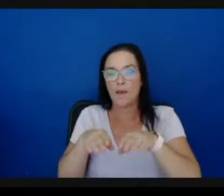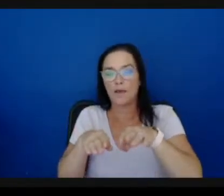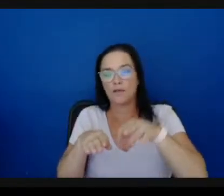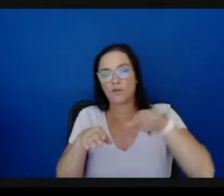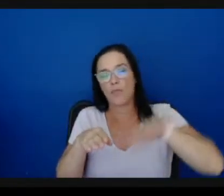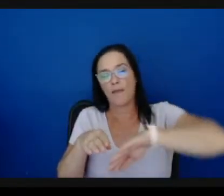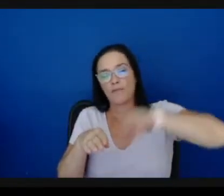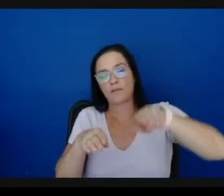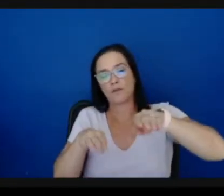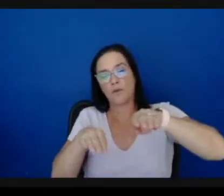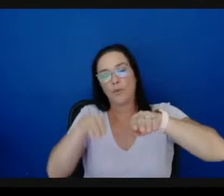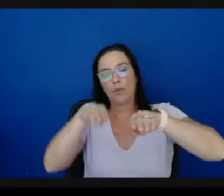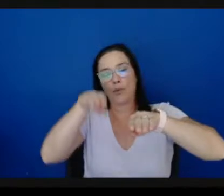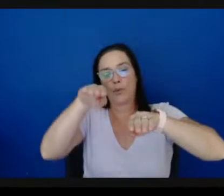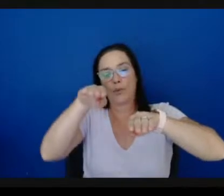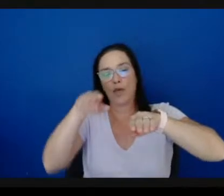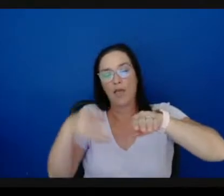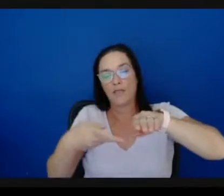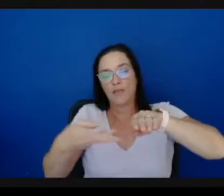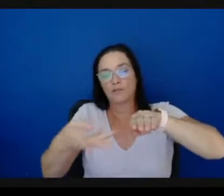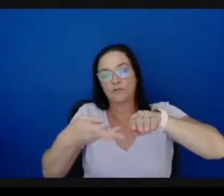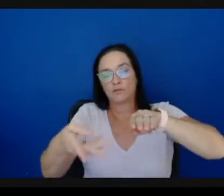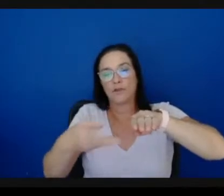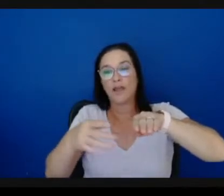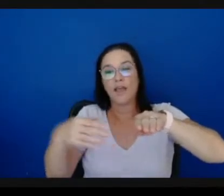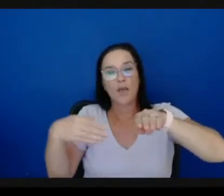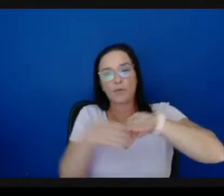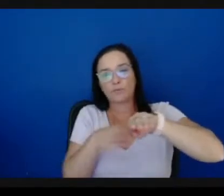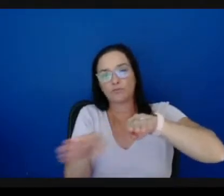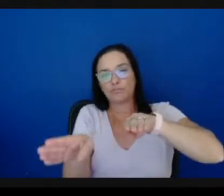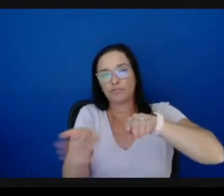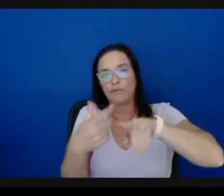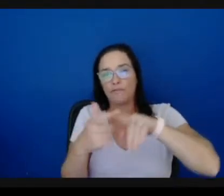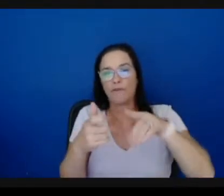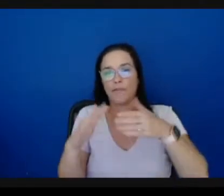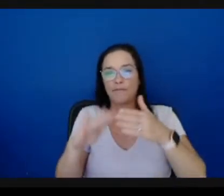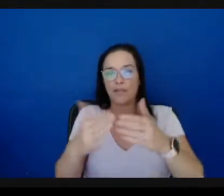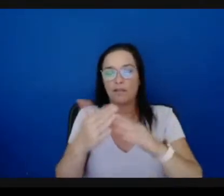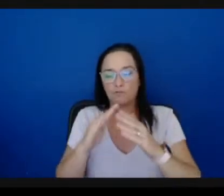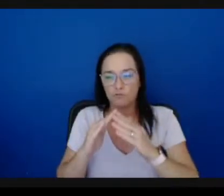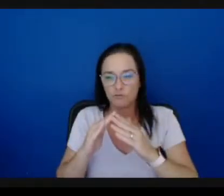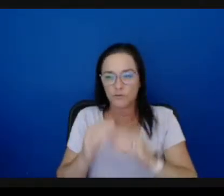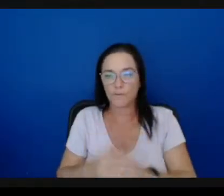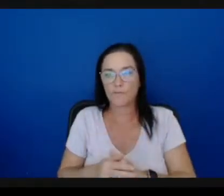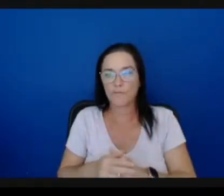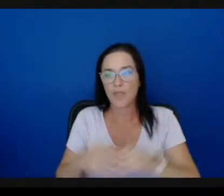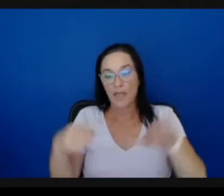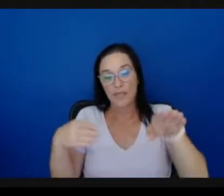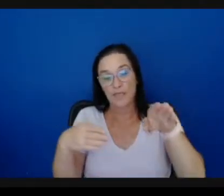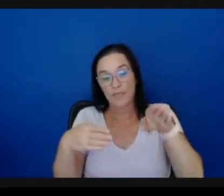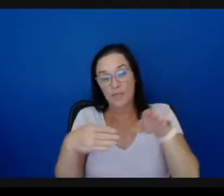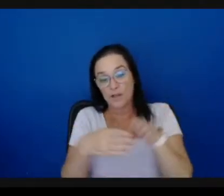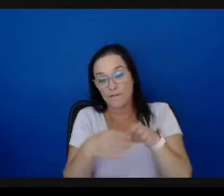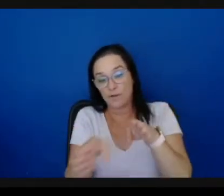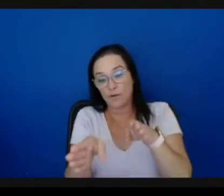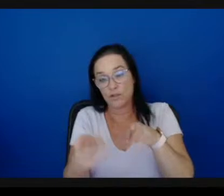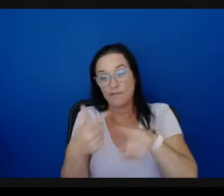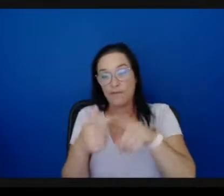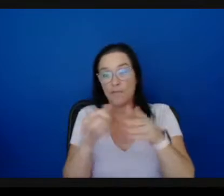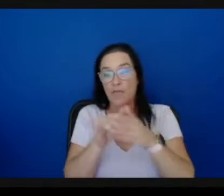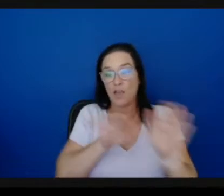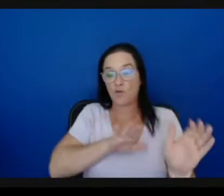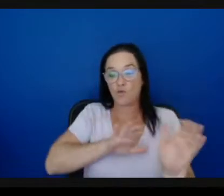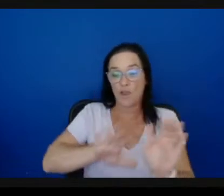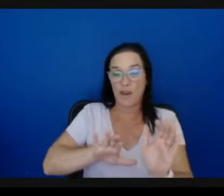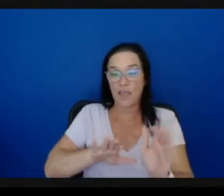lower mobile portion of the flow was deflected away from the village. The diversion caused by this grading stimulated